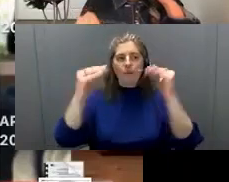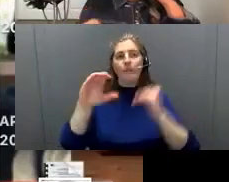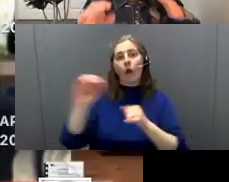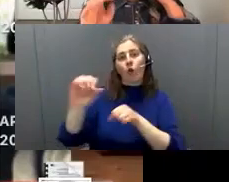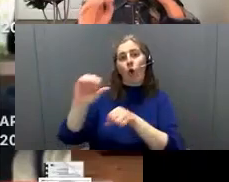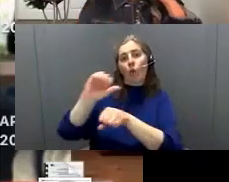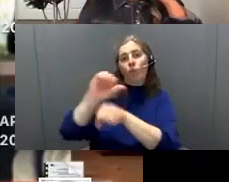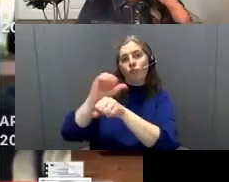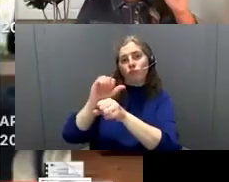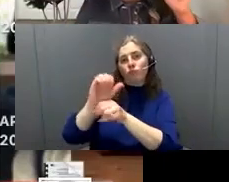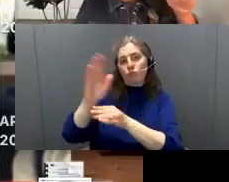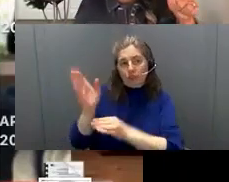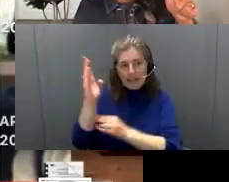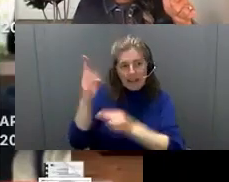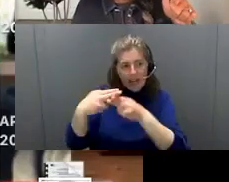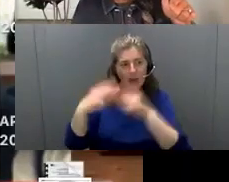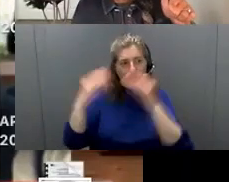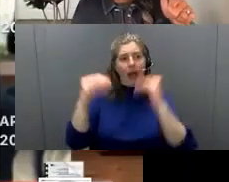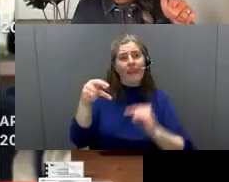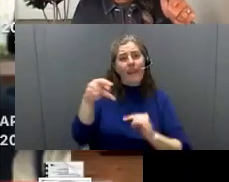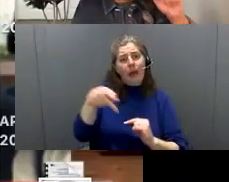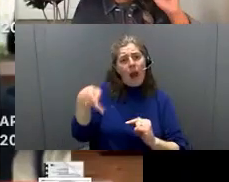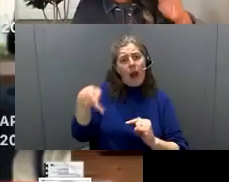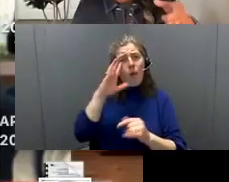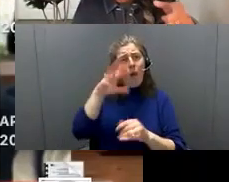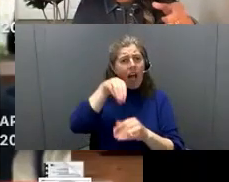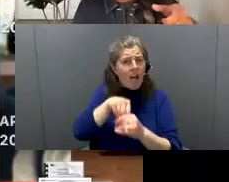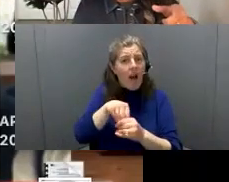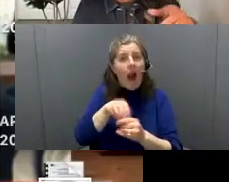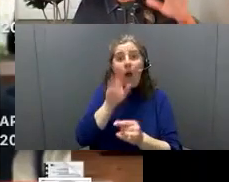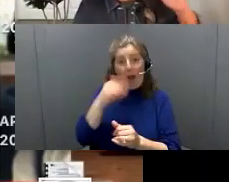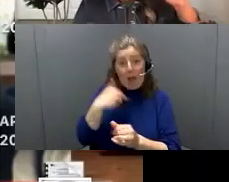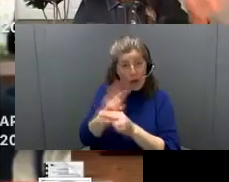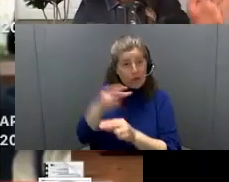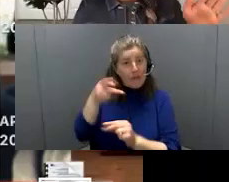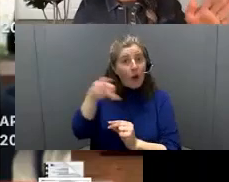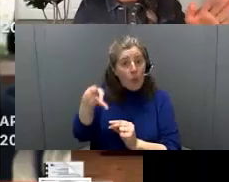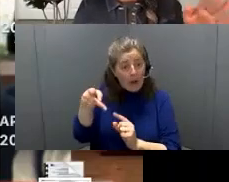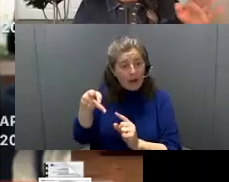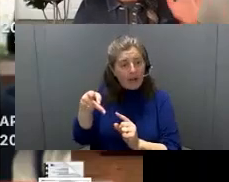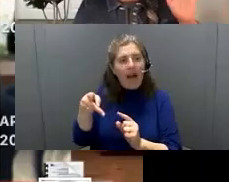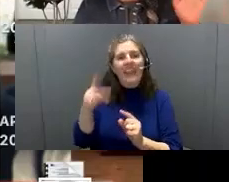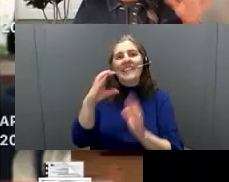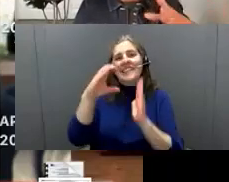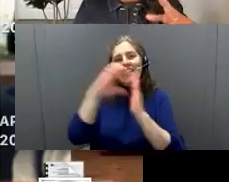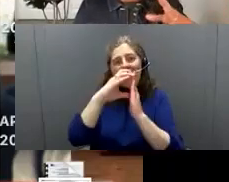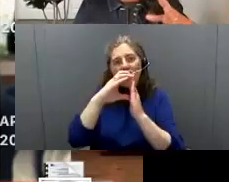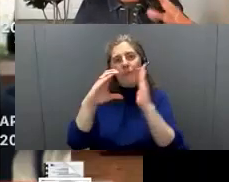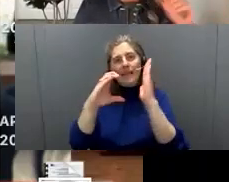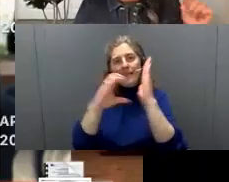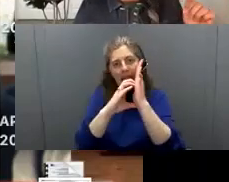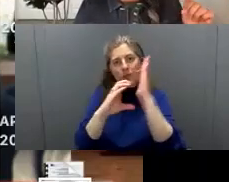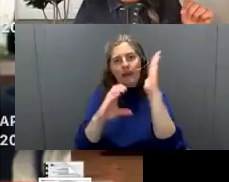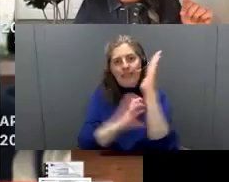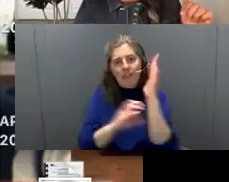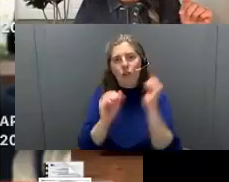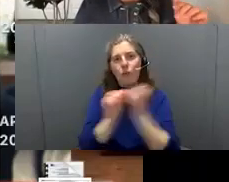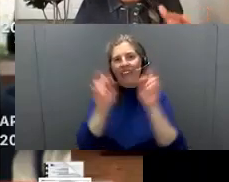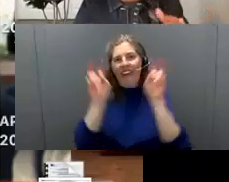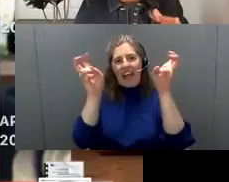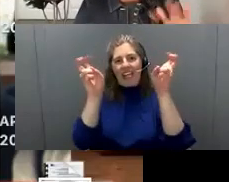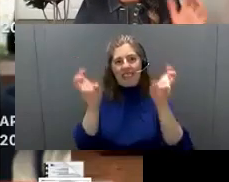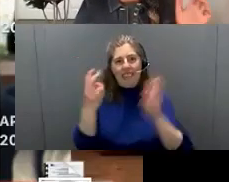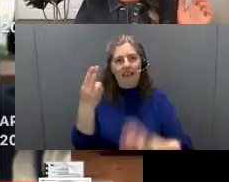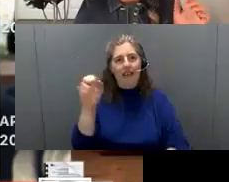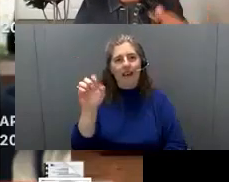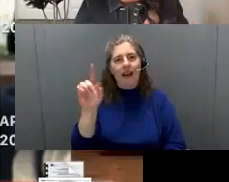co-presenter's name and what my PowerPoint's going to contain, because I am going to have a PowerPoint, and then I go section by section with headings, right? With